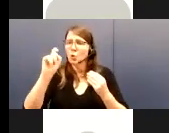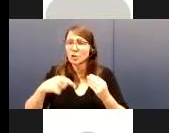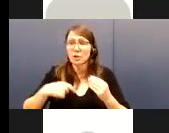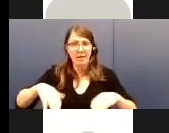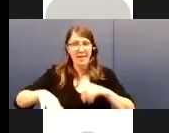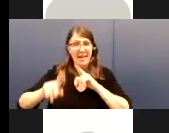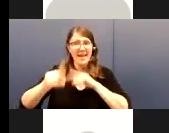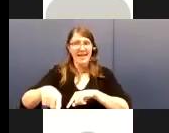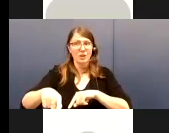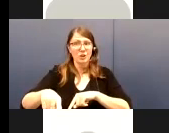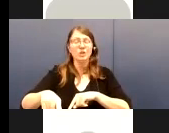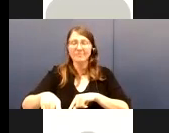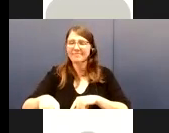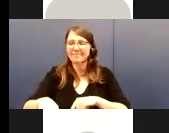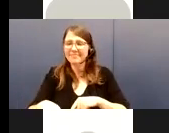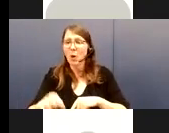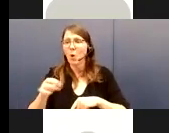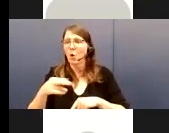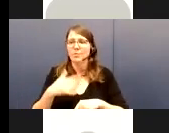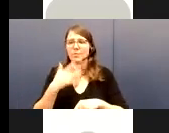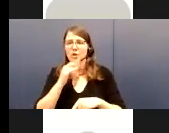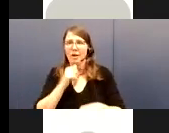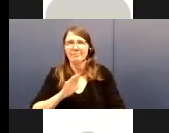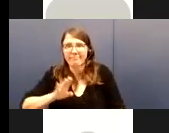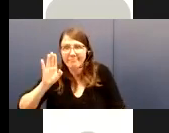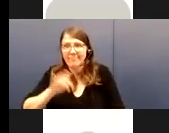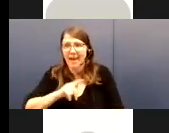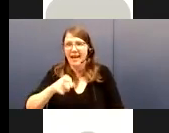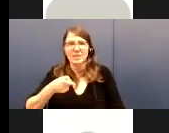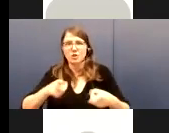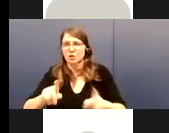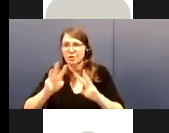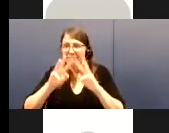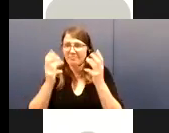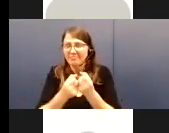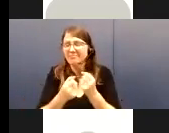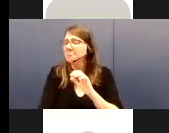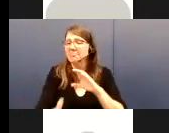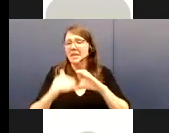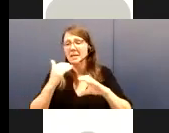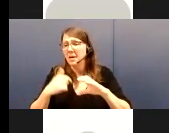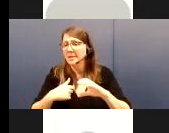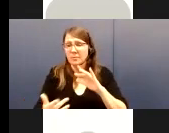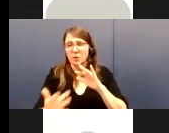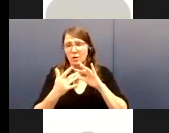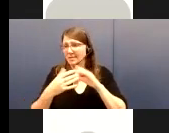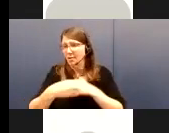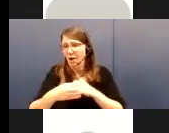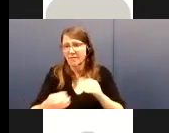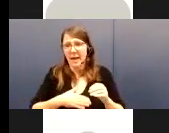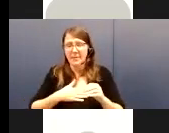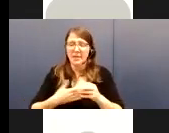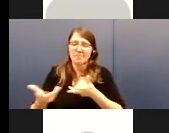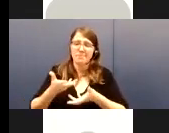forum, feel free to look at the slides later, email me, contact the office if you need to, right? So these are kind of the things that Laura